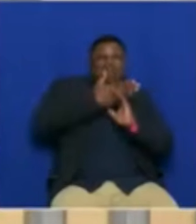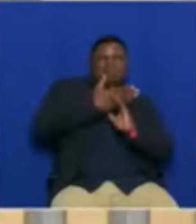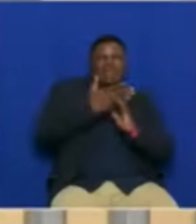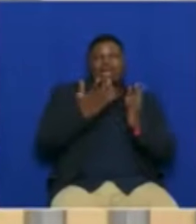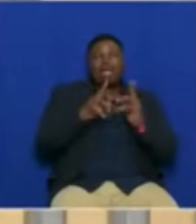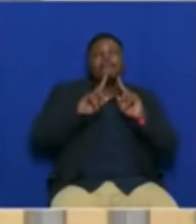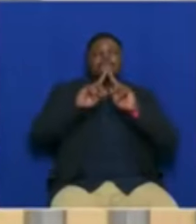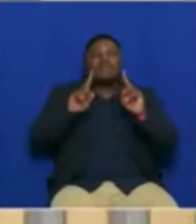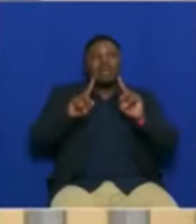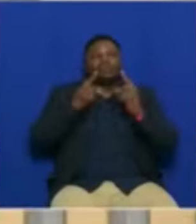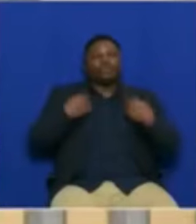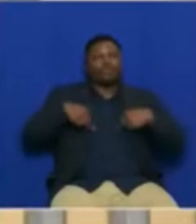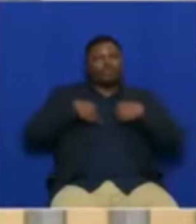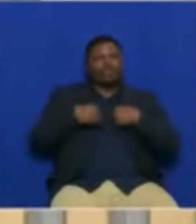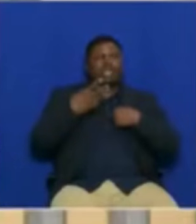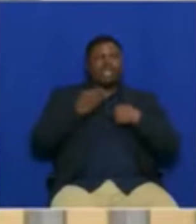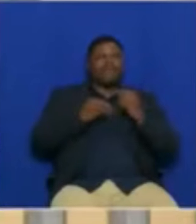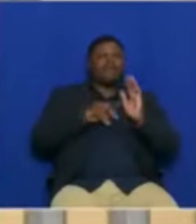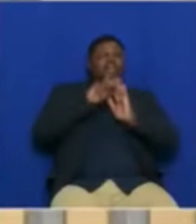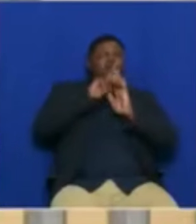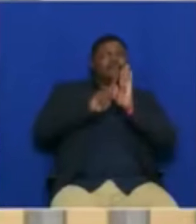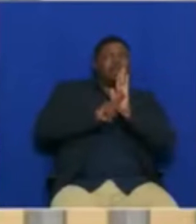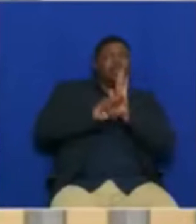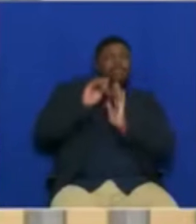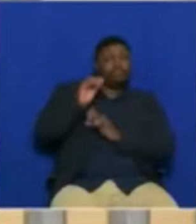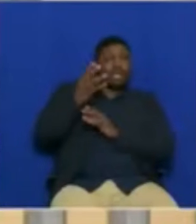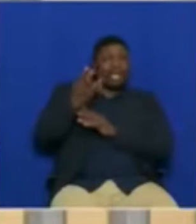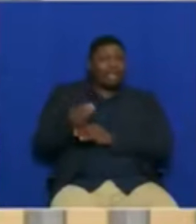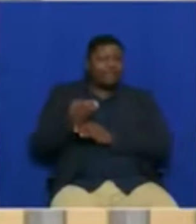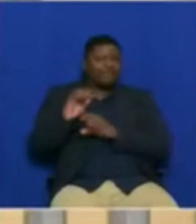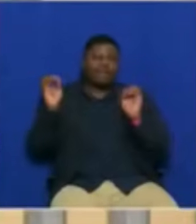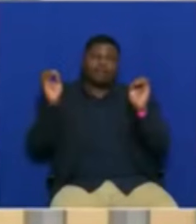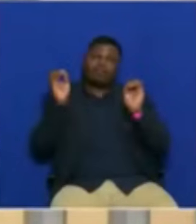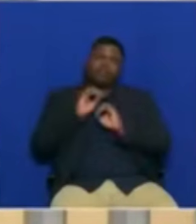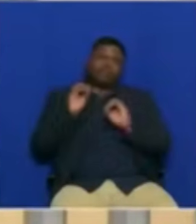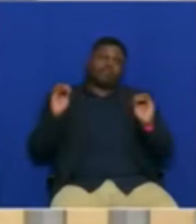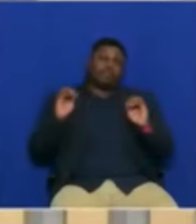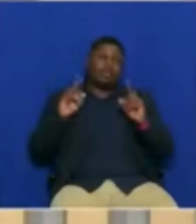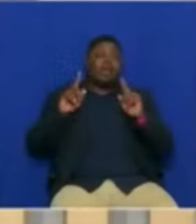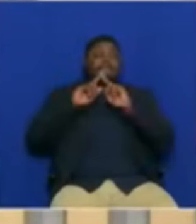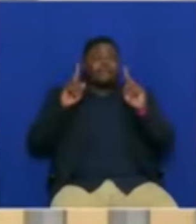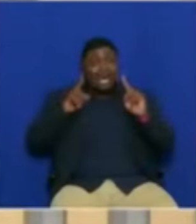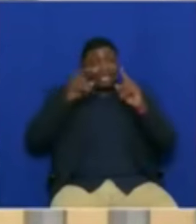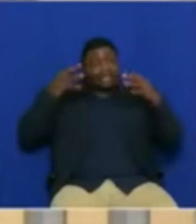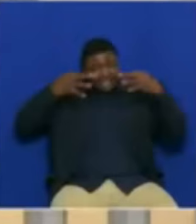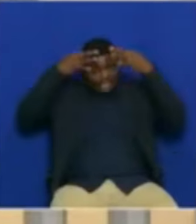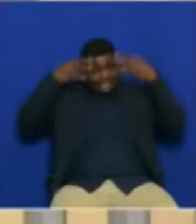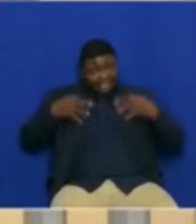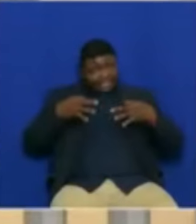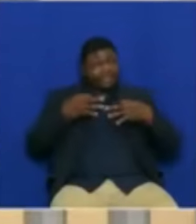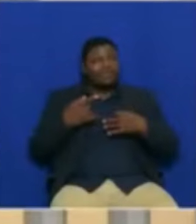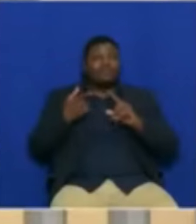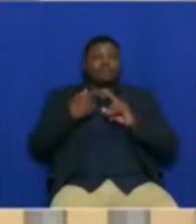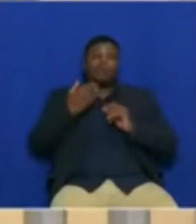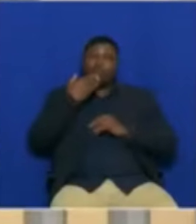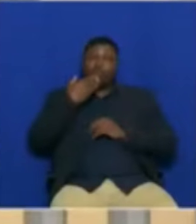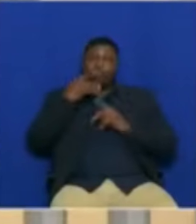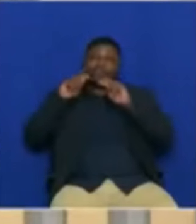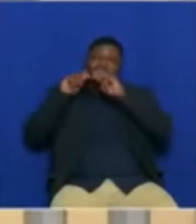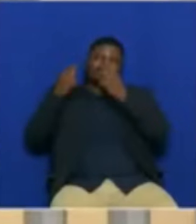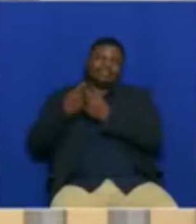is an office policy. Mm-hmm. It's a decision taken there by the team, and that's where it is.